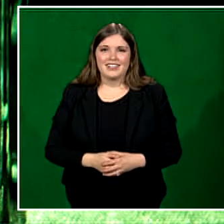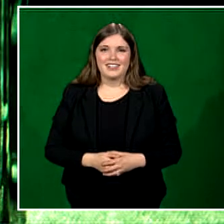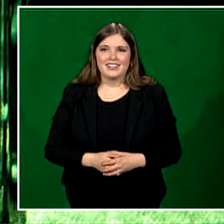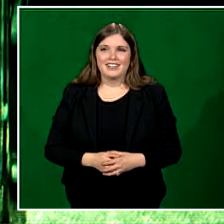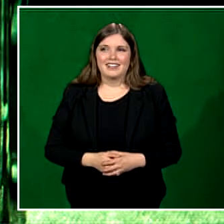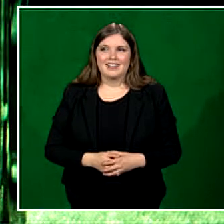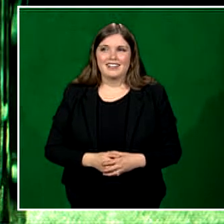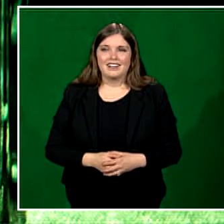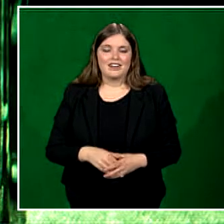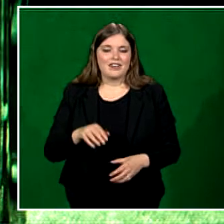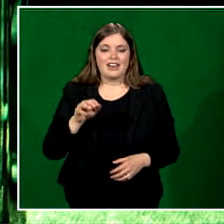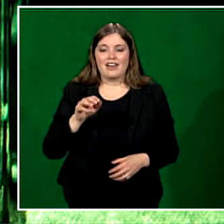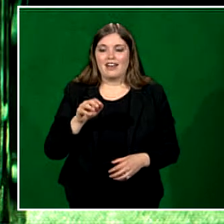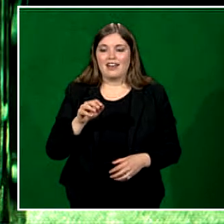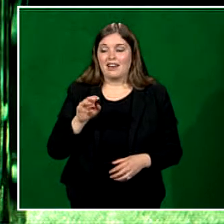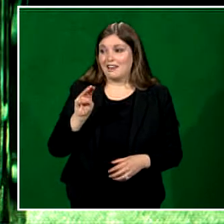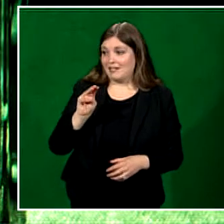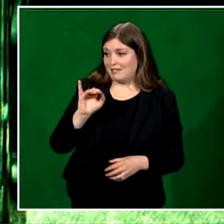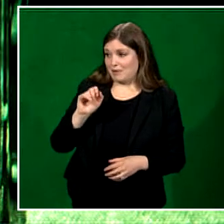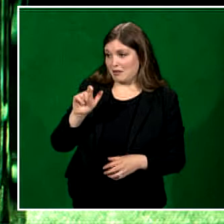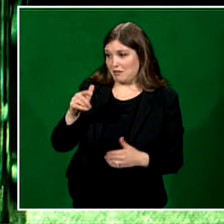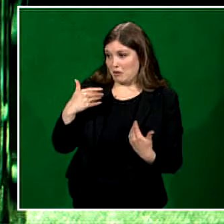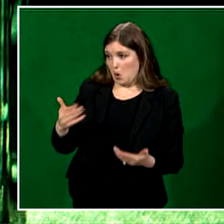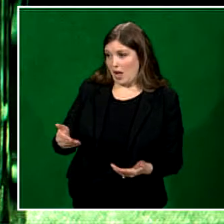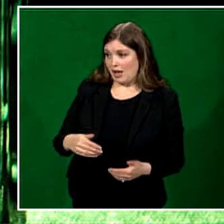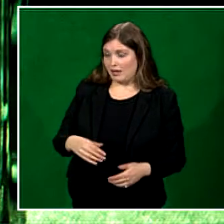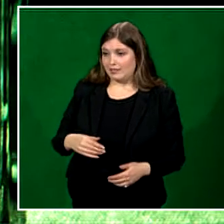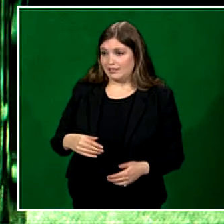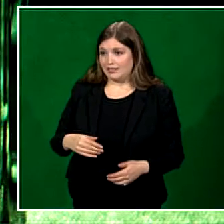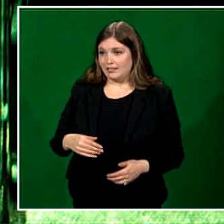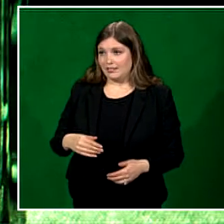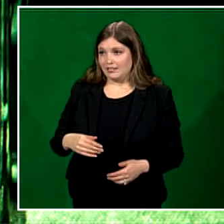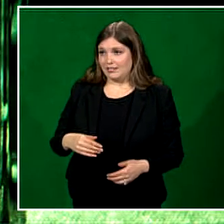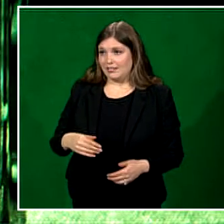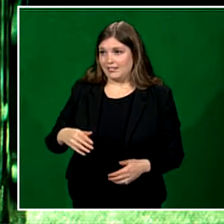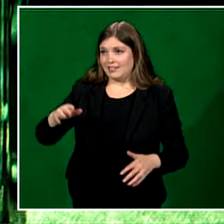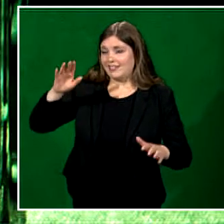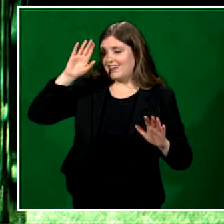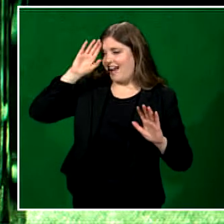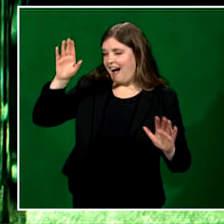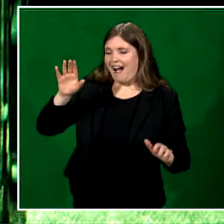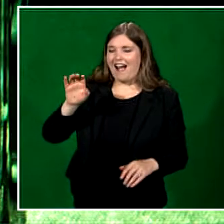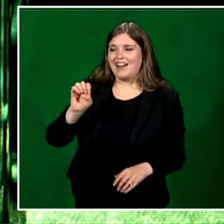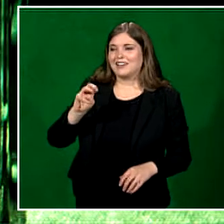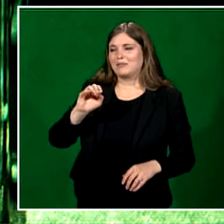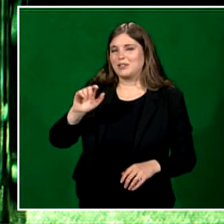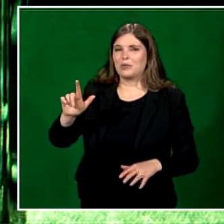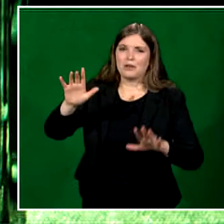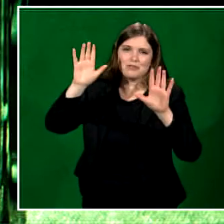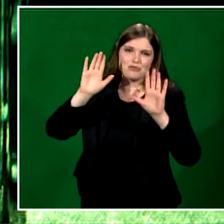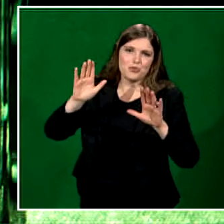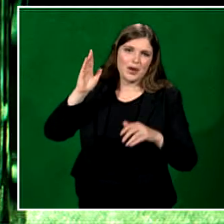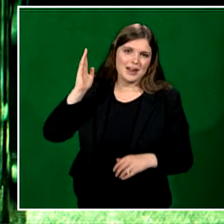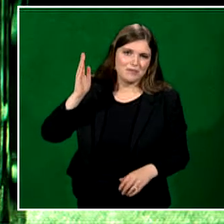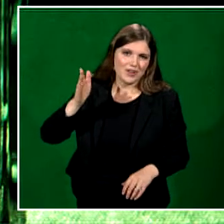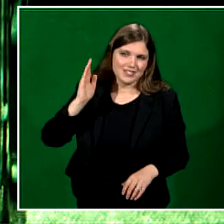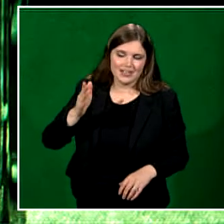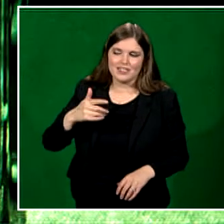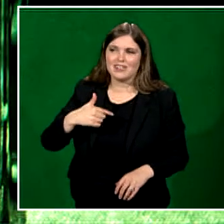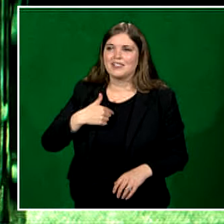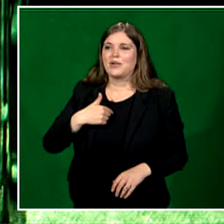All right, Michael, you go ahead. You got. Sure, I'll jump in. Yeah. Hi, Emmanuel. Great presentation, and I